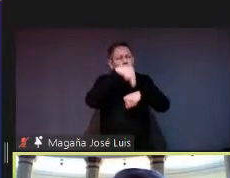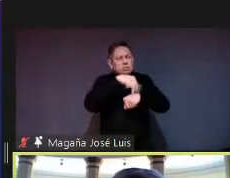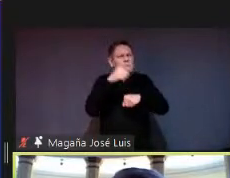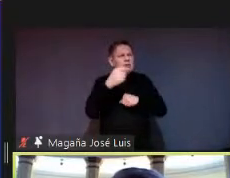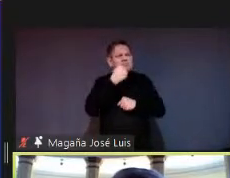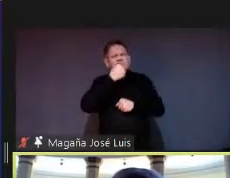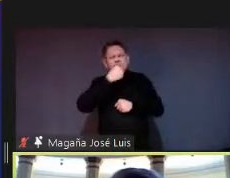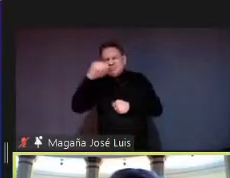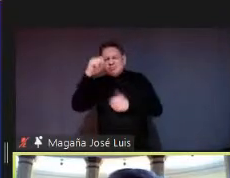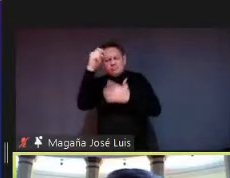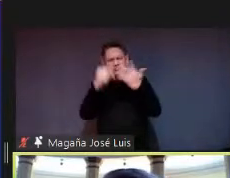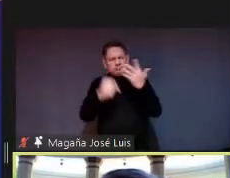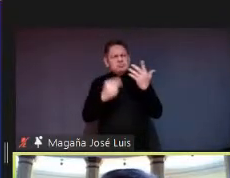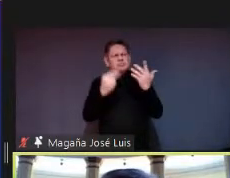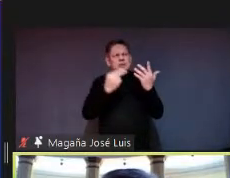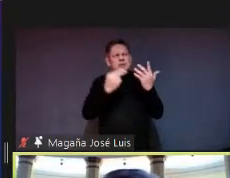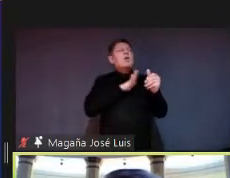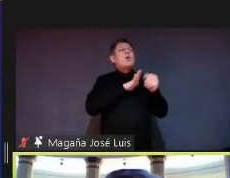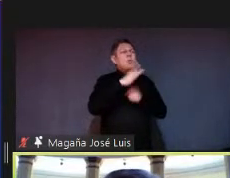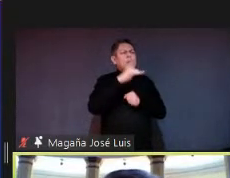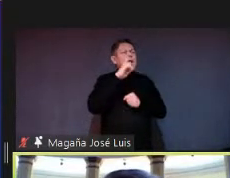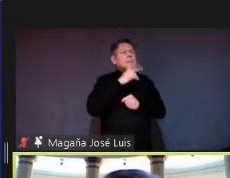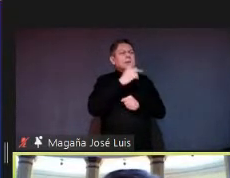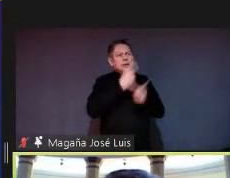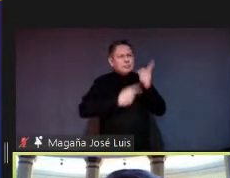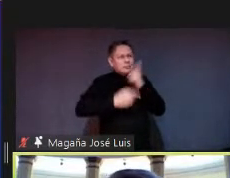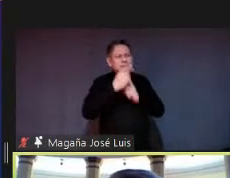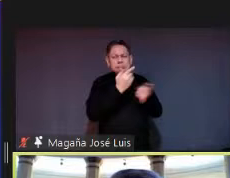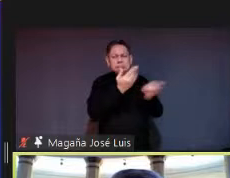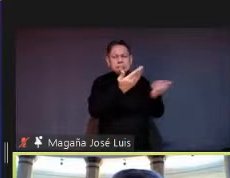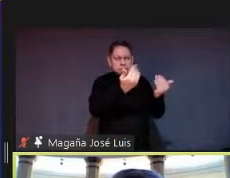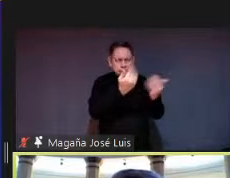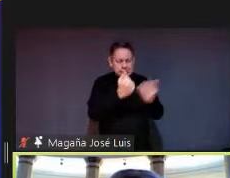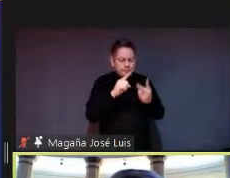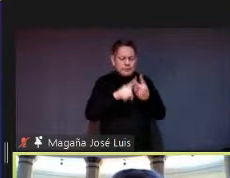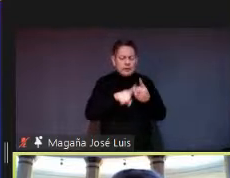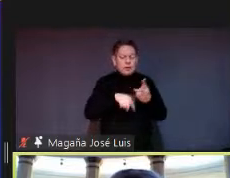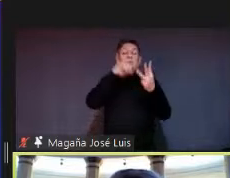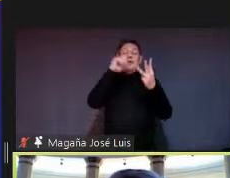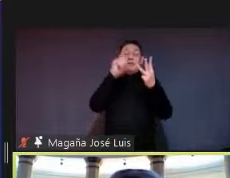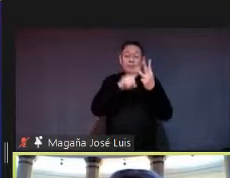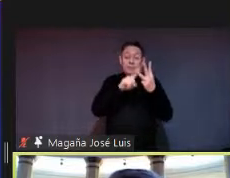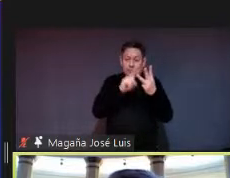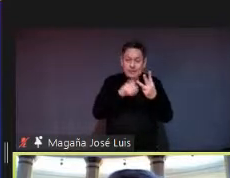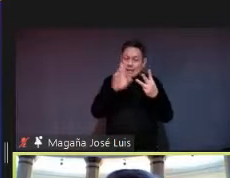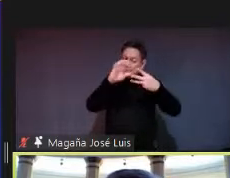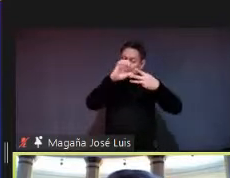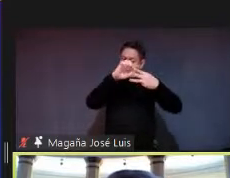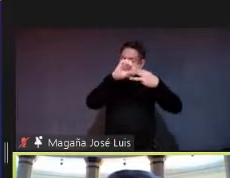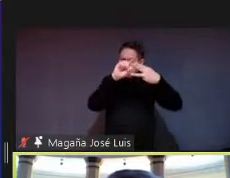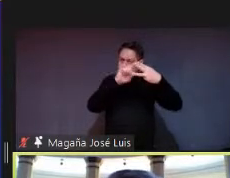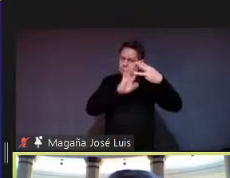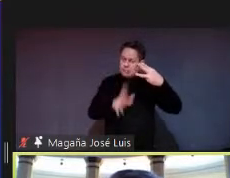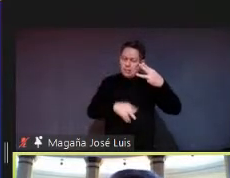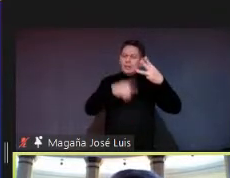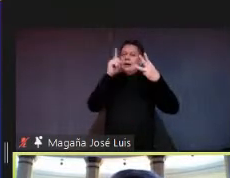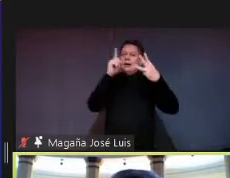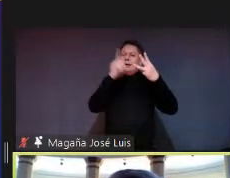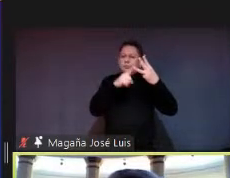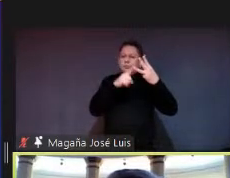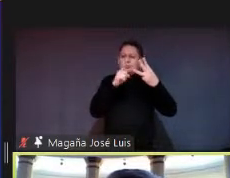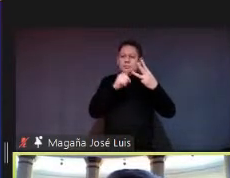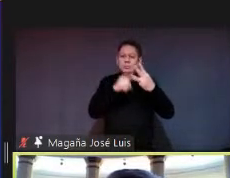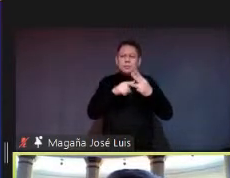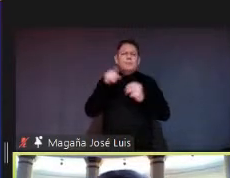was the profile of the graduates that they required in order to meet their demands. With this information, the